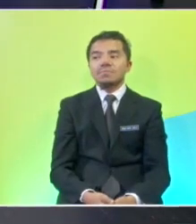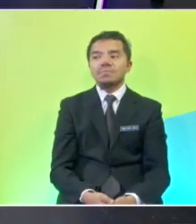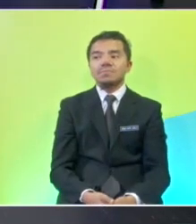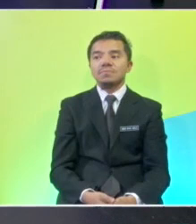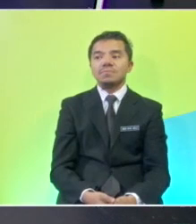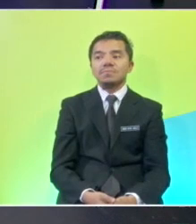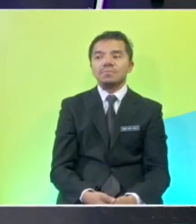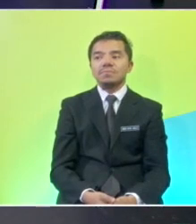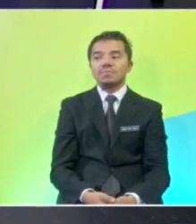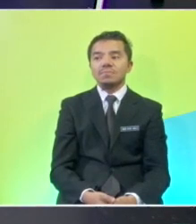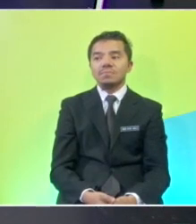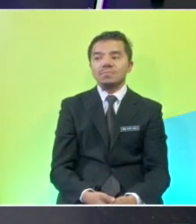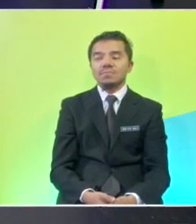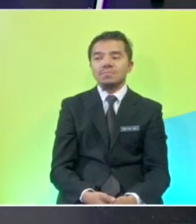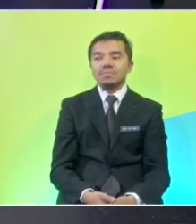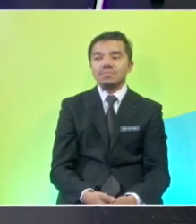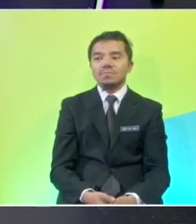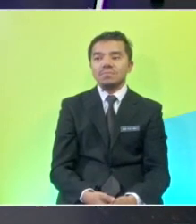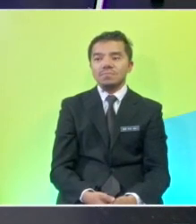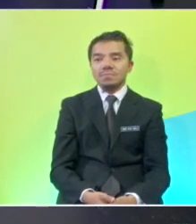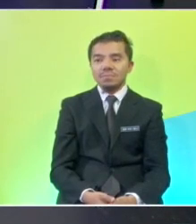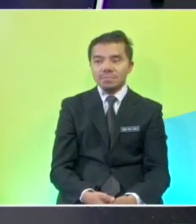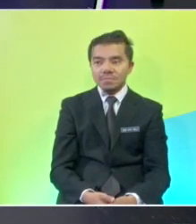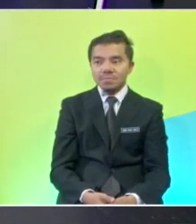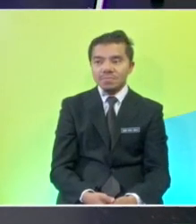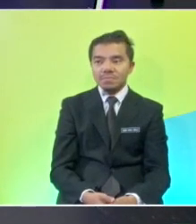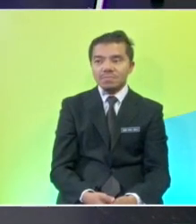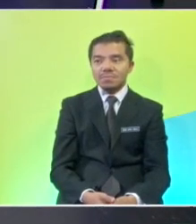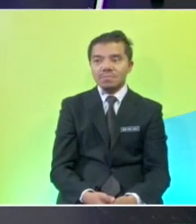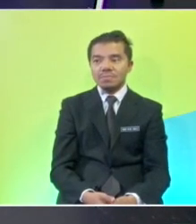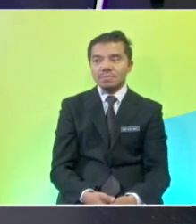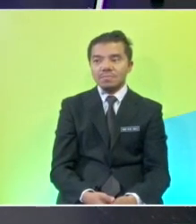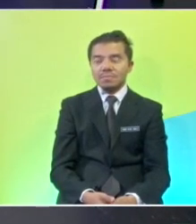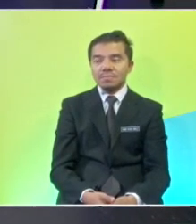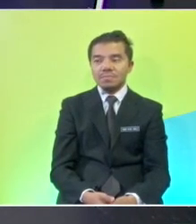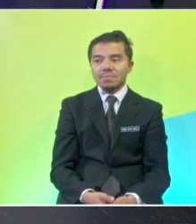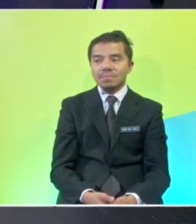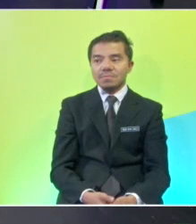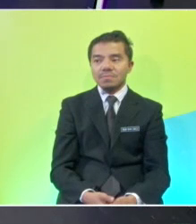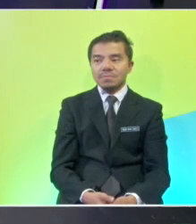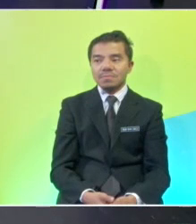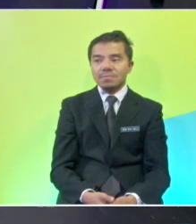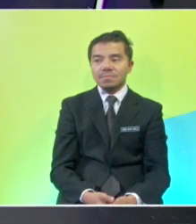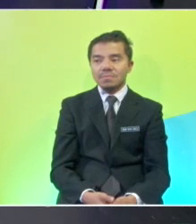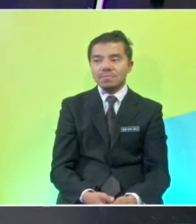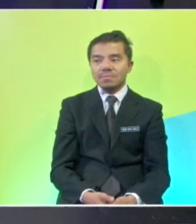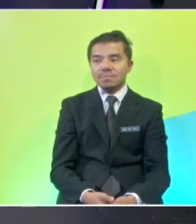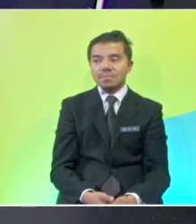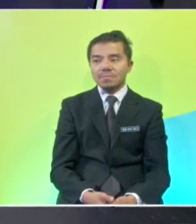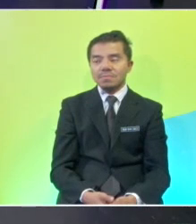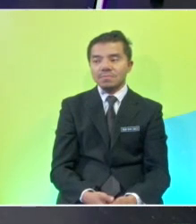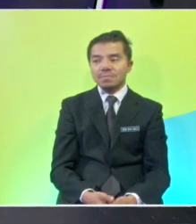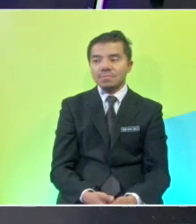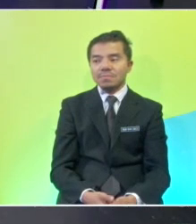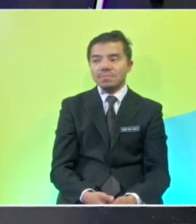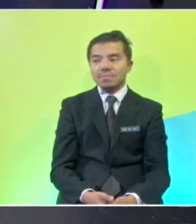Yeah, maybe I you can use put the double-sided double-sided like this. tape. Okay. From here. Ah. And then you pull it down and then you